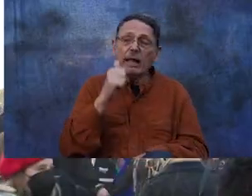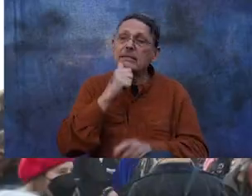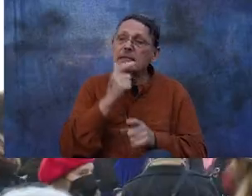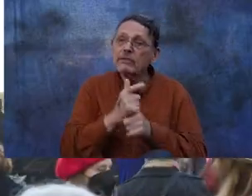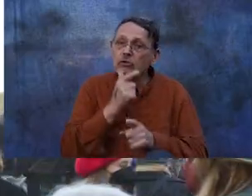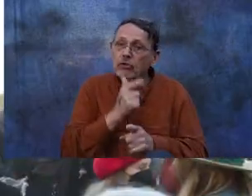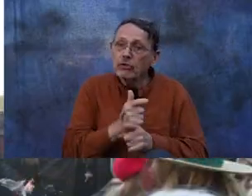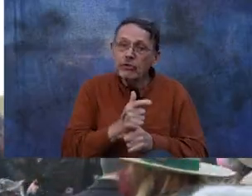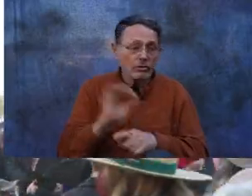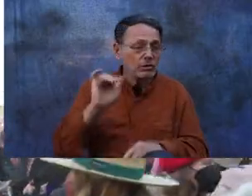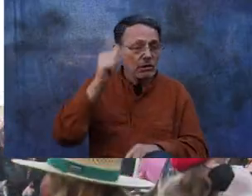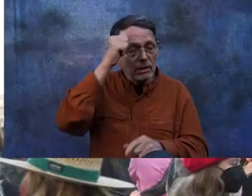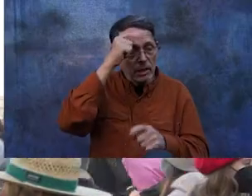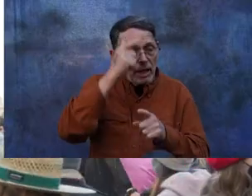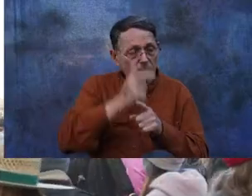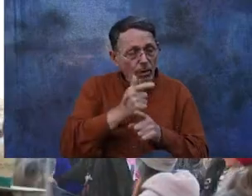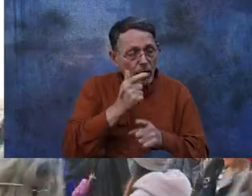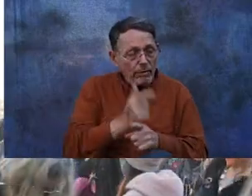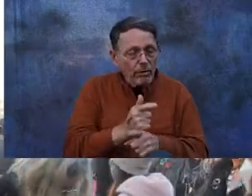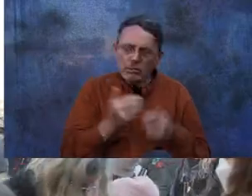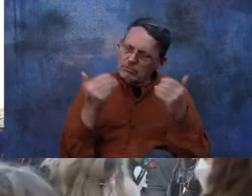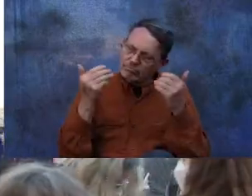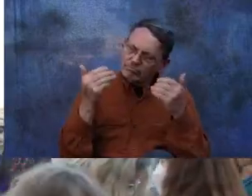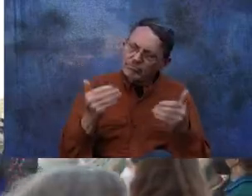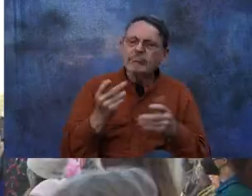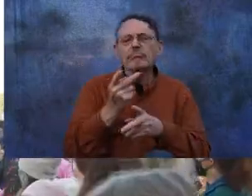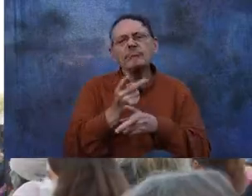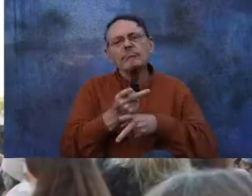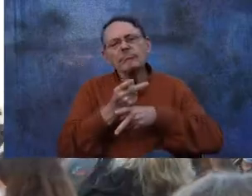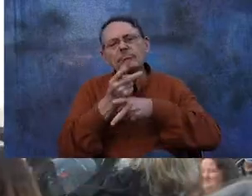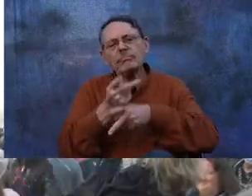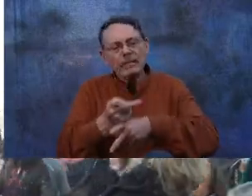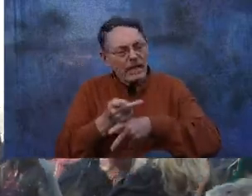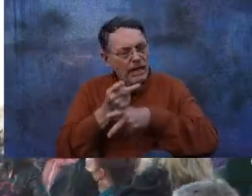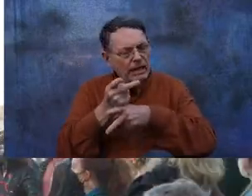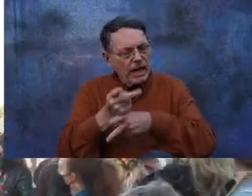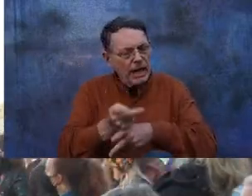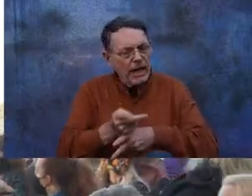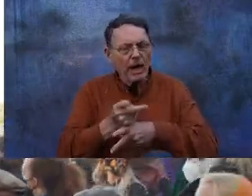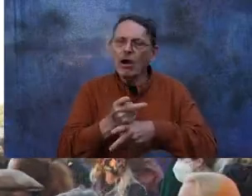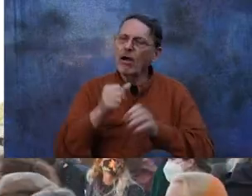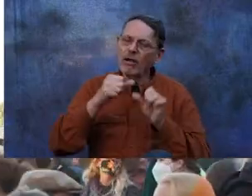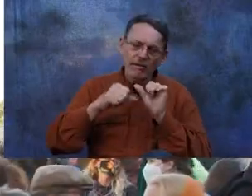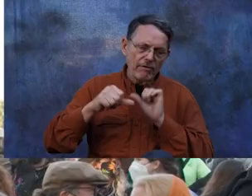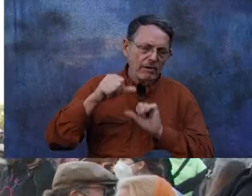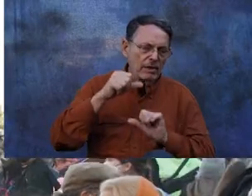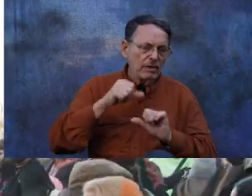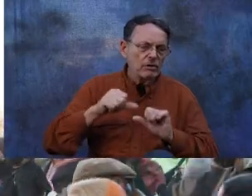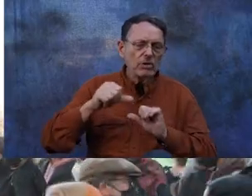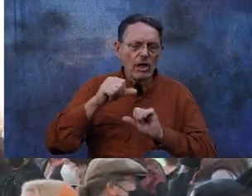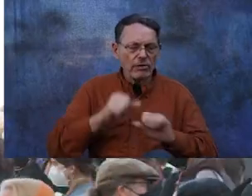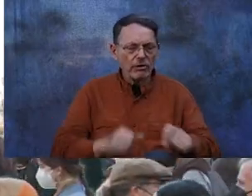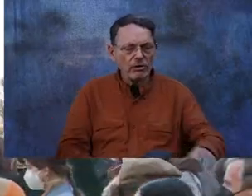like sisters, like brothers. May we take care of